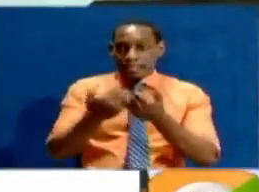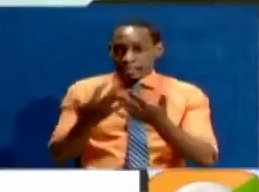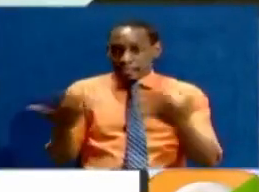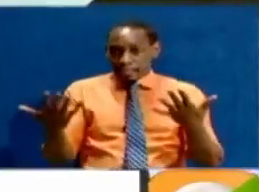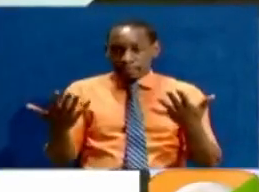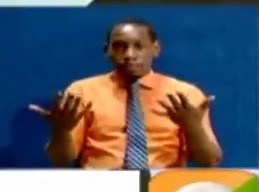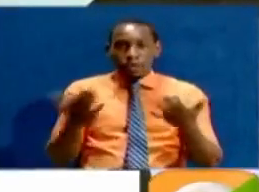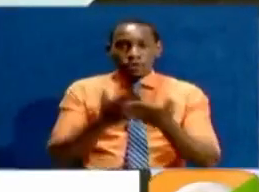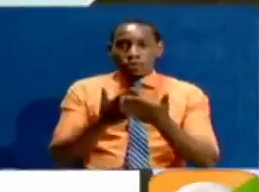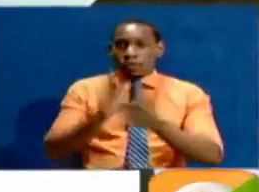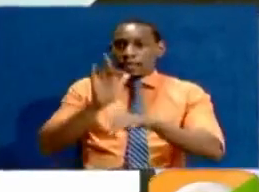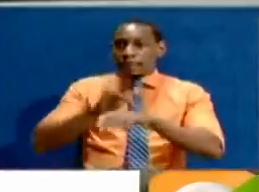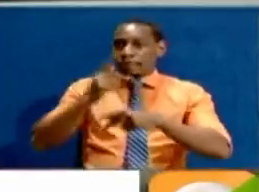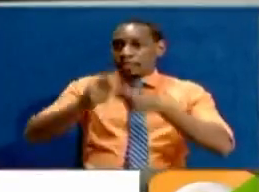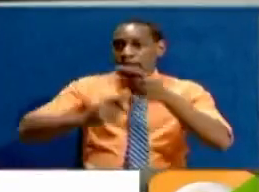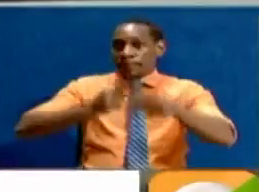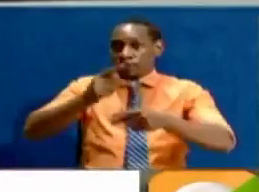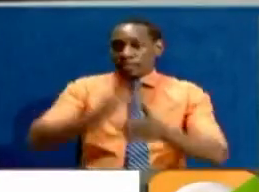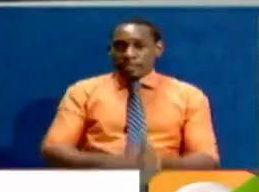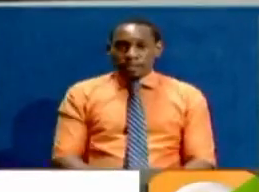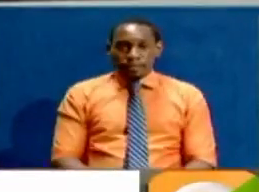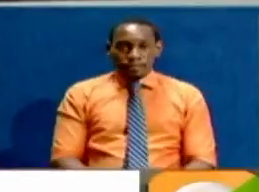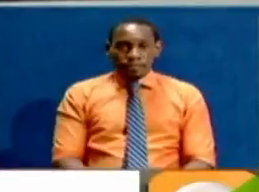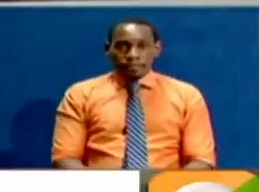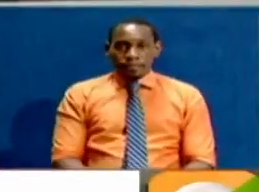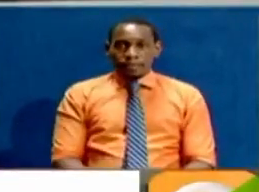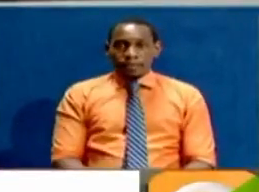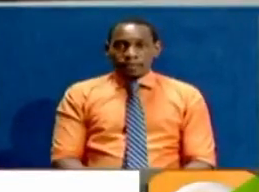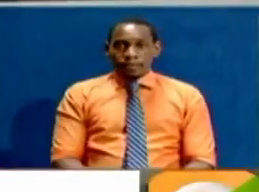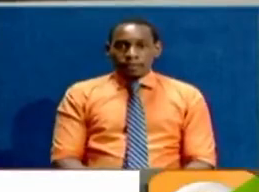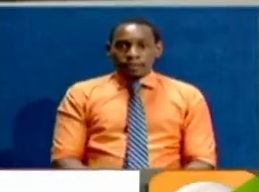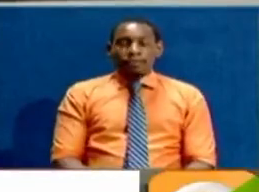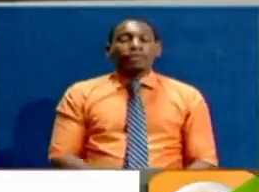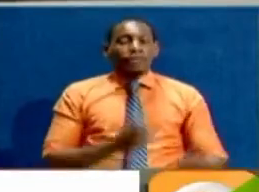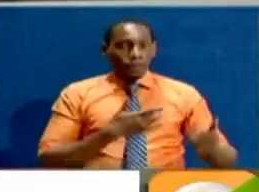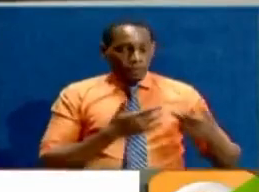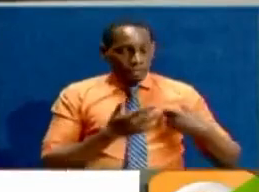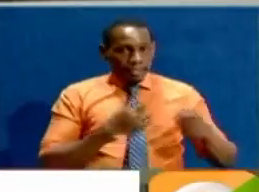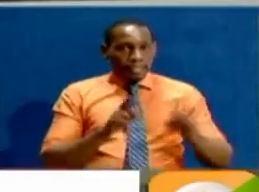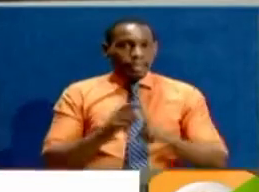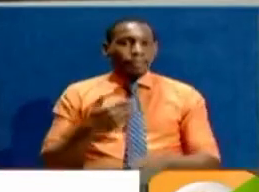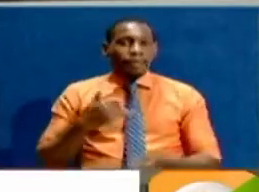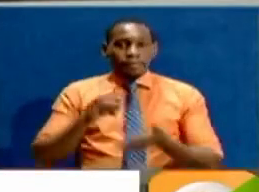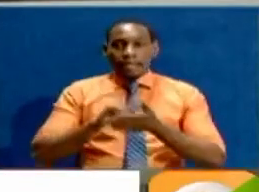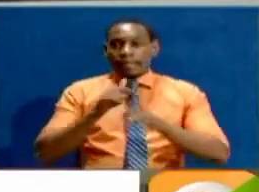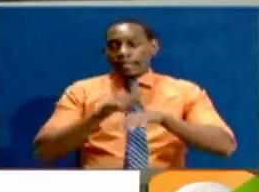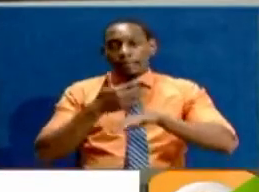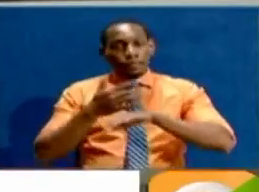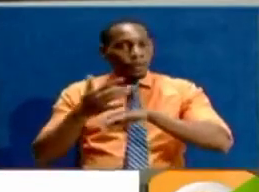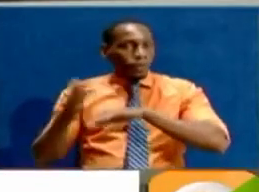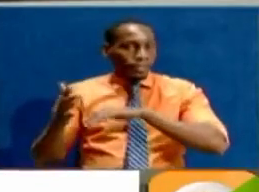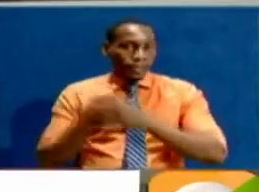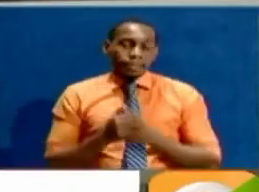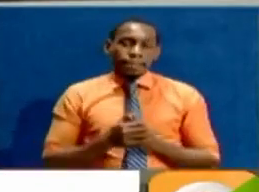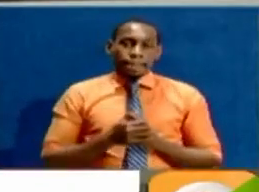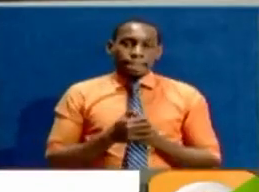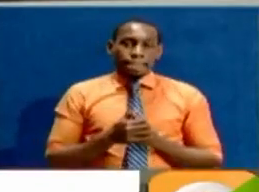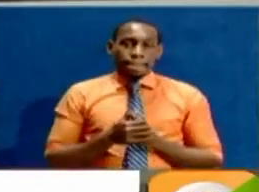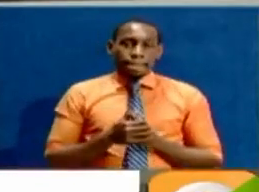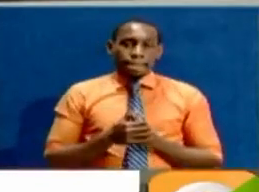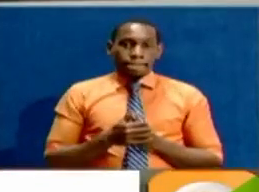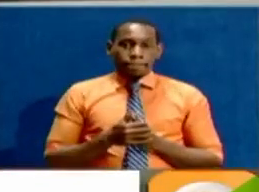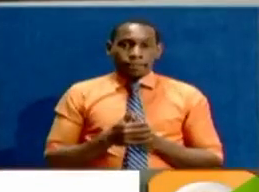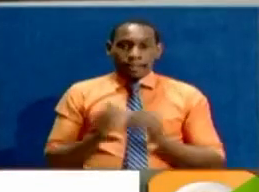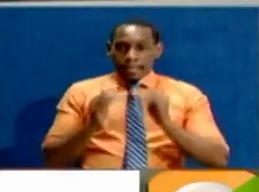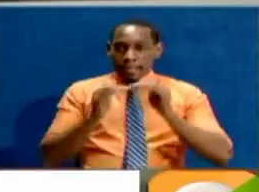device has slowed down the process. Well, I'm also concerned that it has taken us so long.